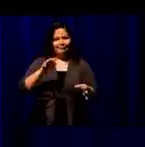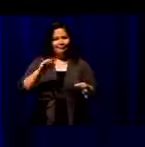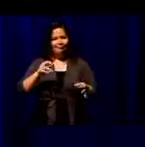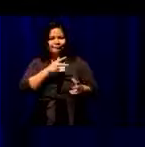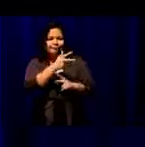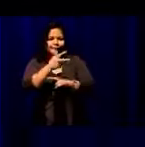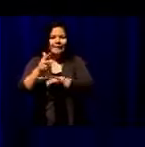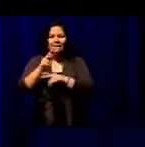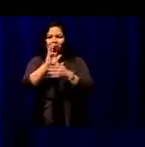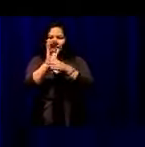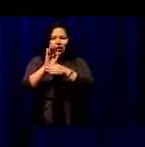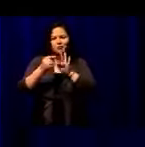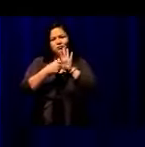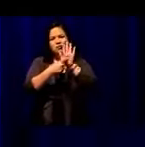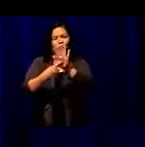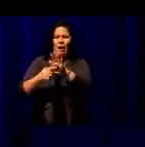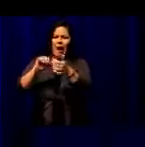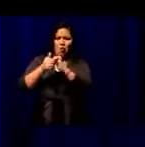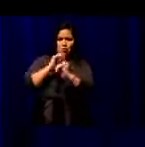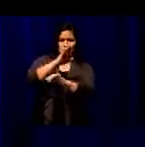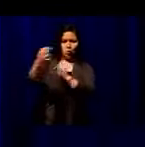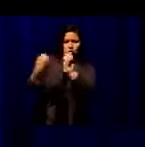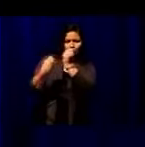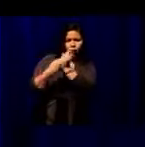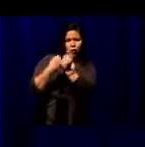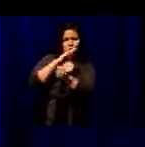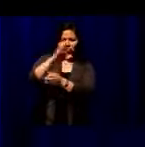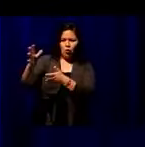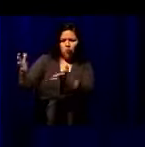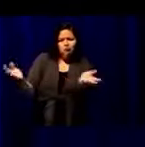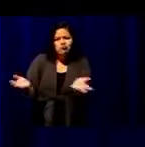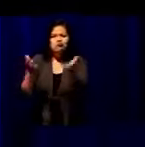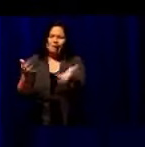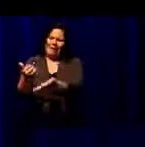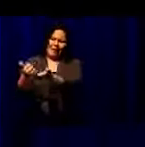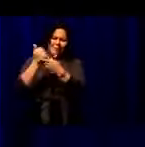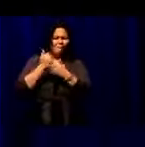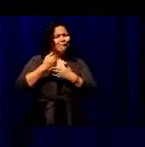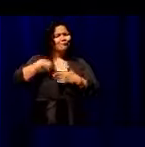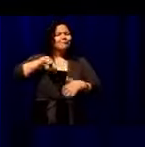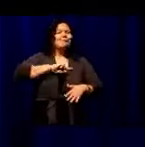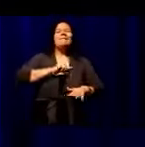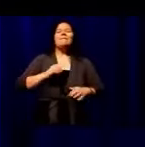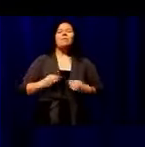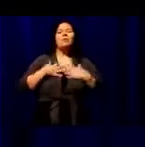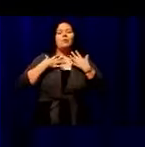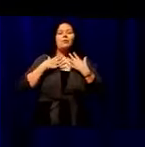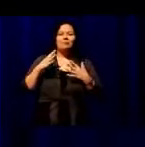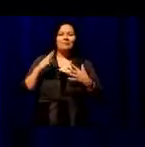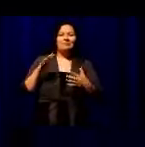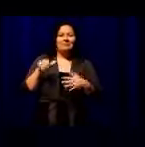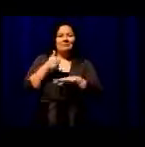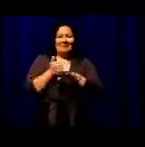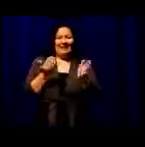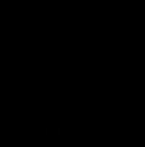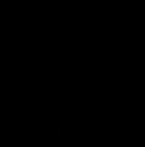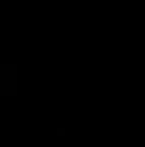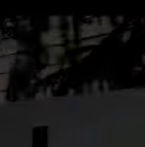you how your support is helping us bring light back to our stages.